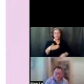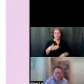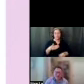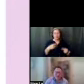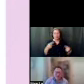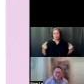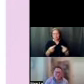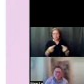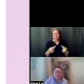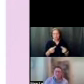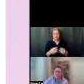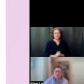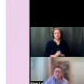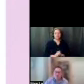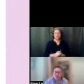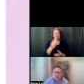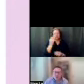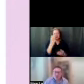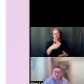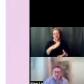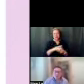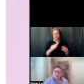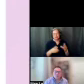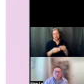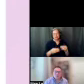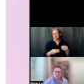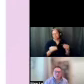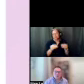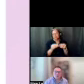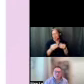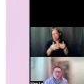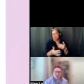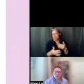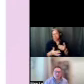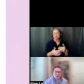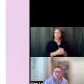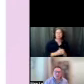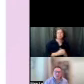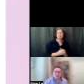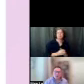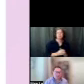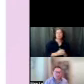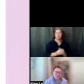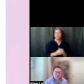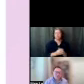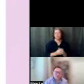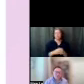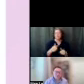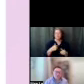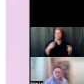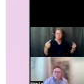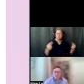again. When I was injured, I was away for about 15 months, just trying to,